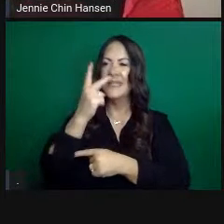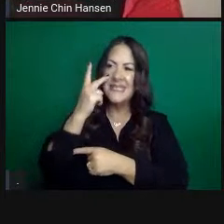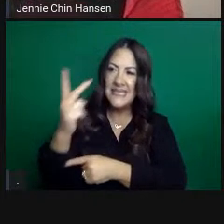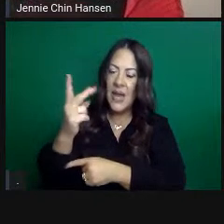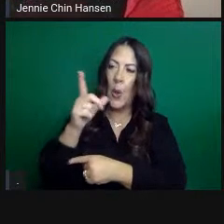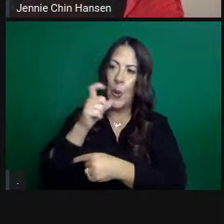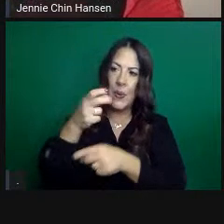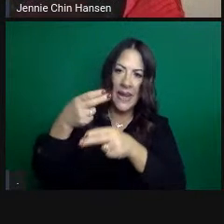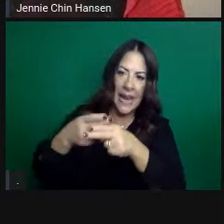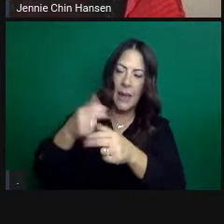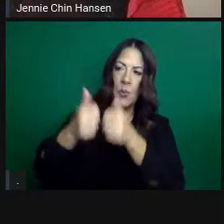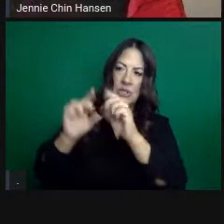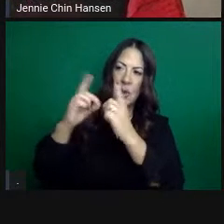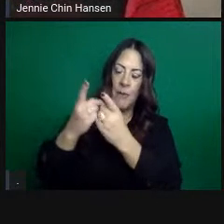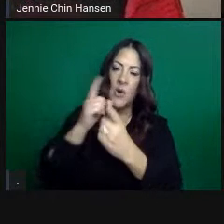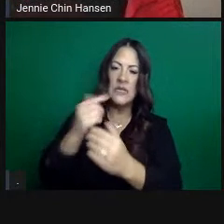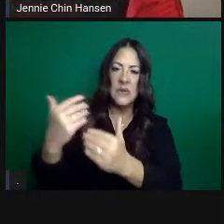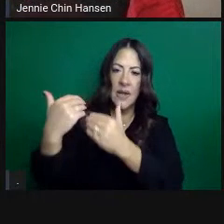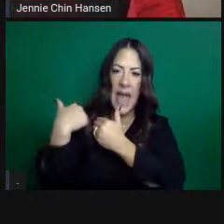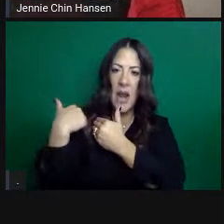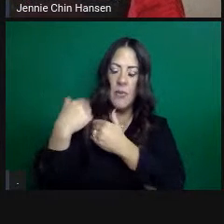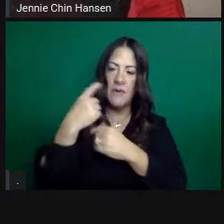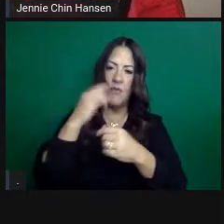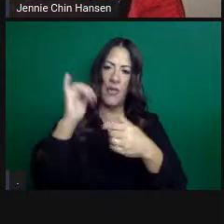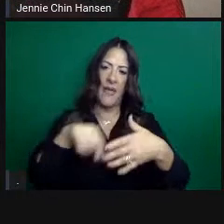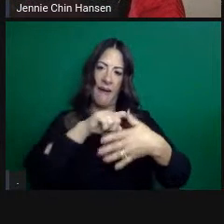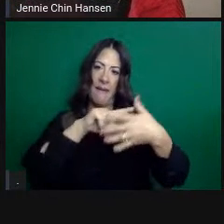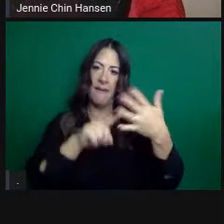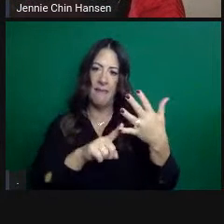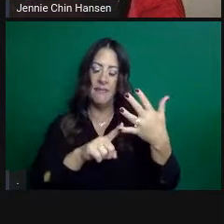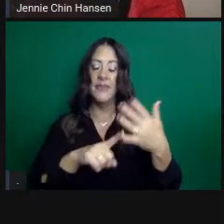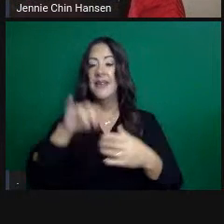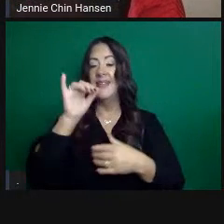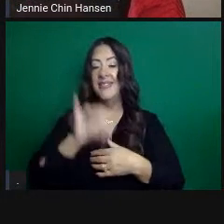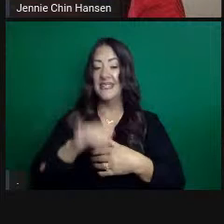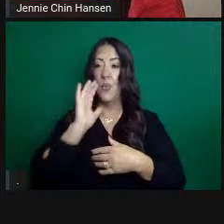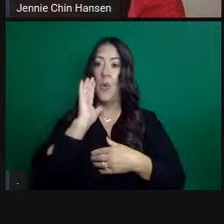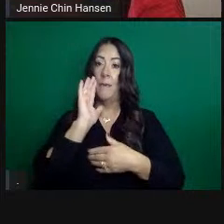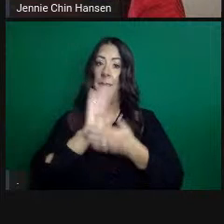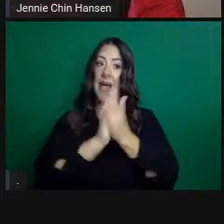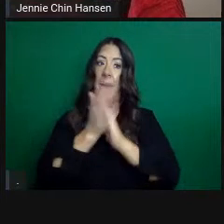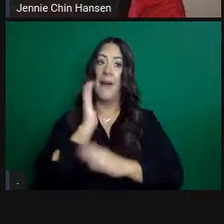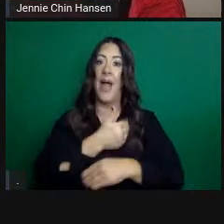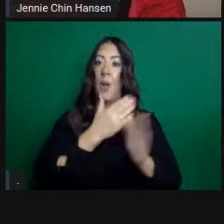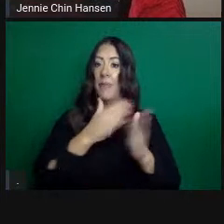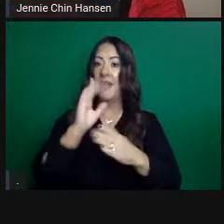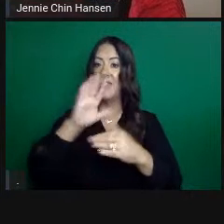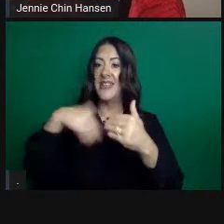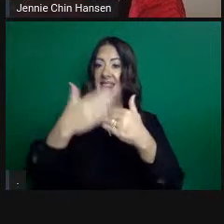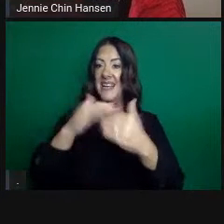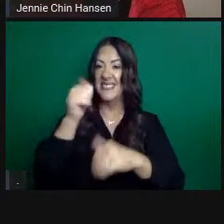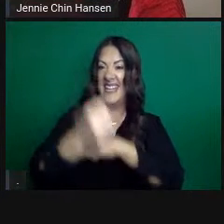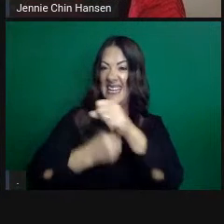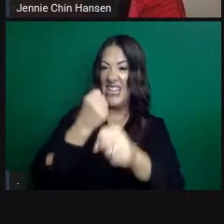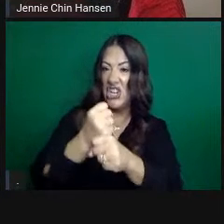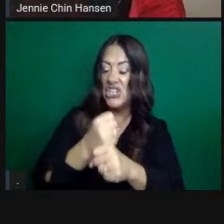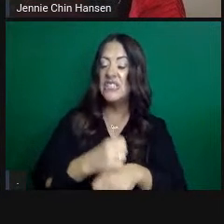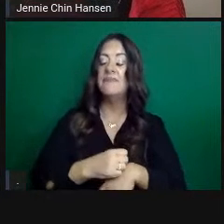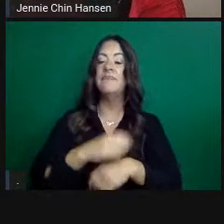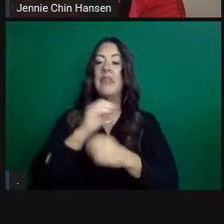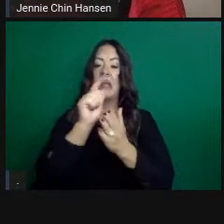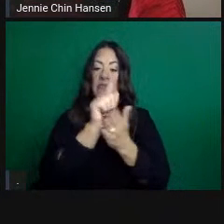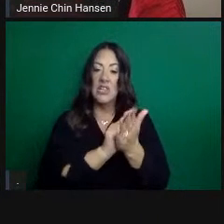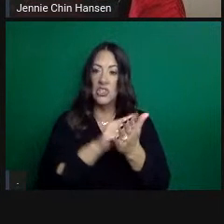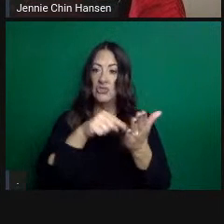later. So this is a plan for 10 years, and you'll see that these initiatives will